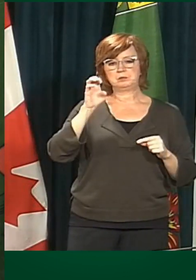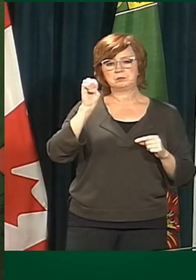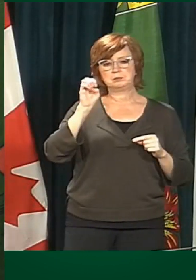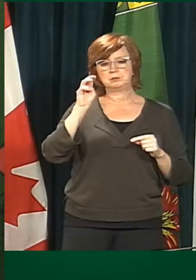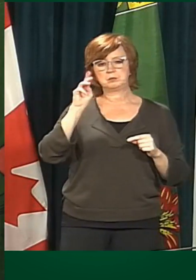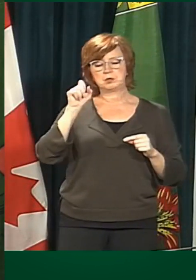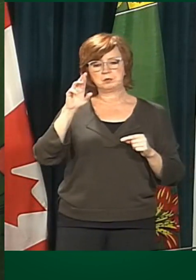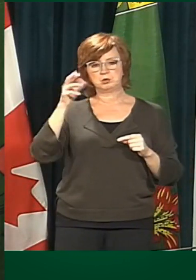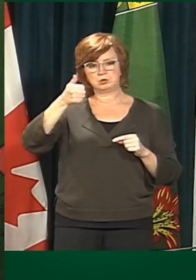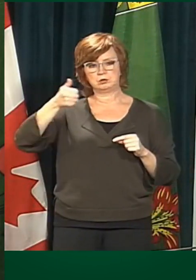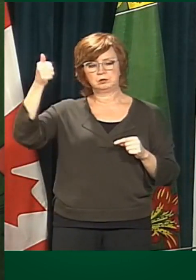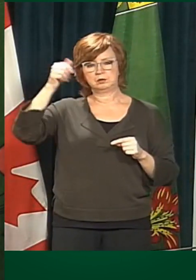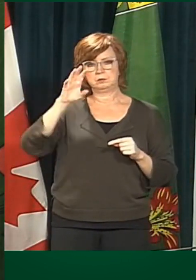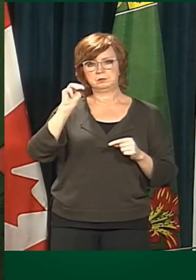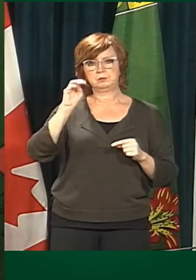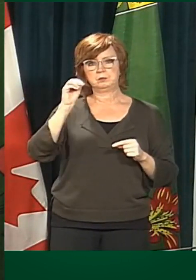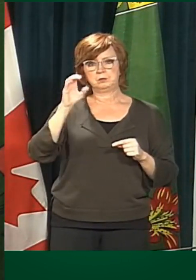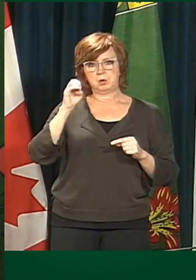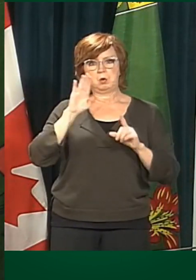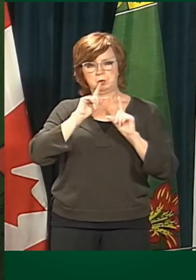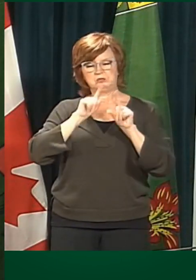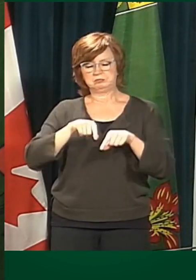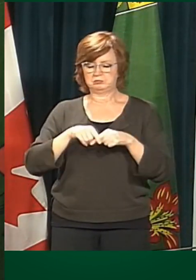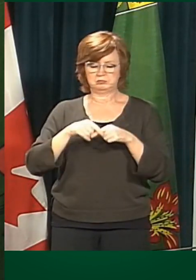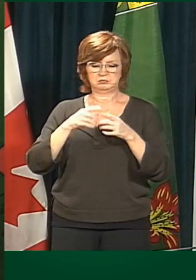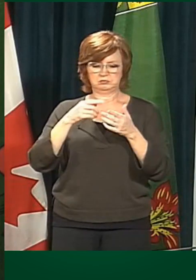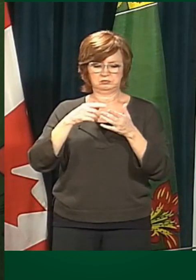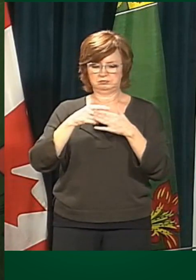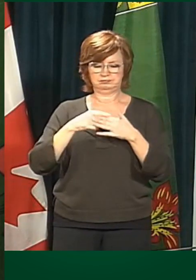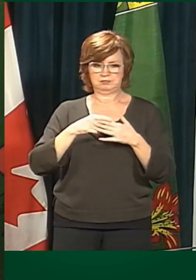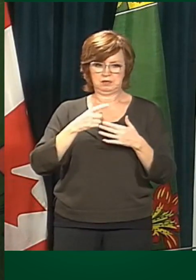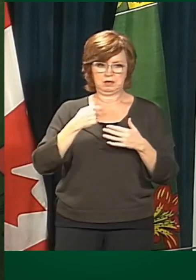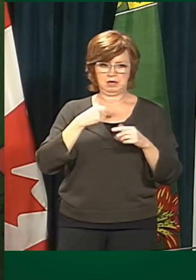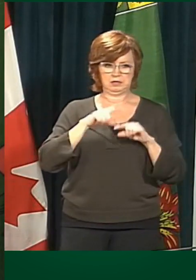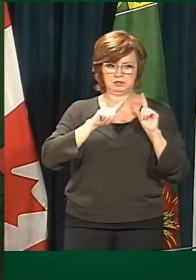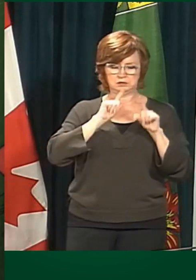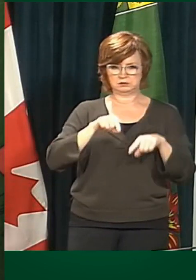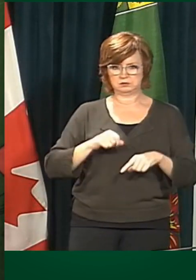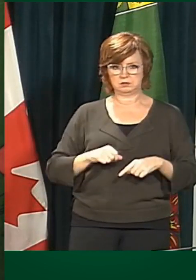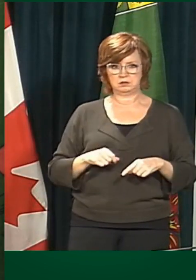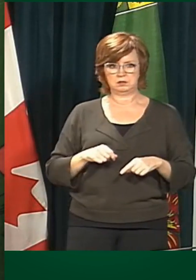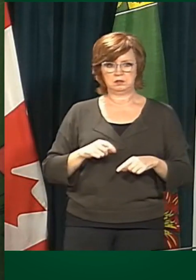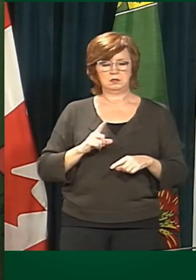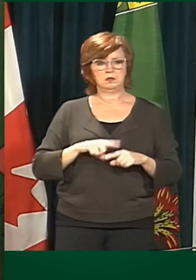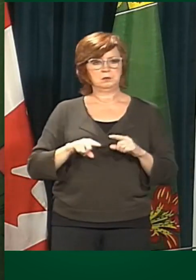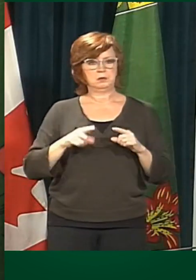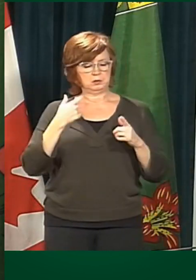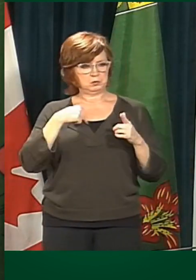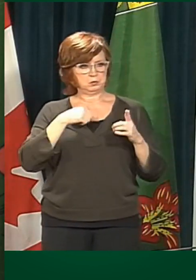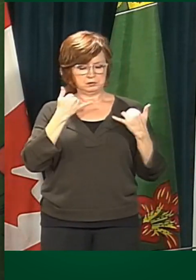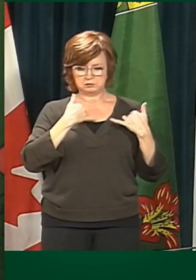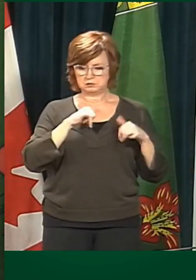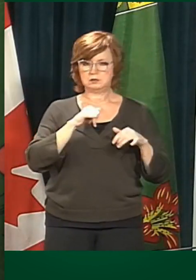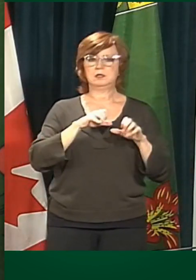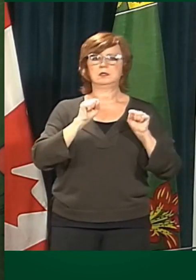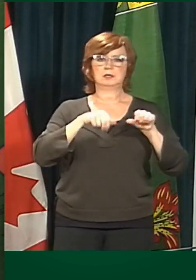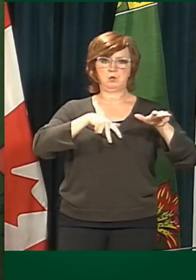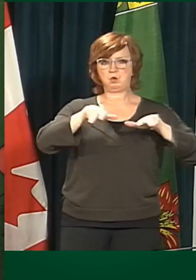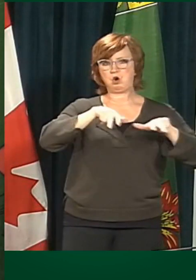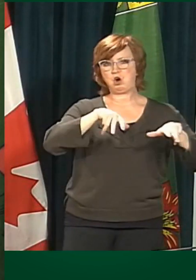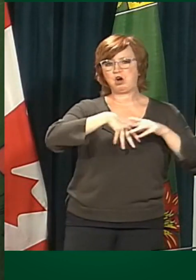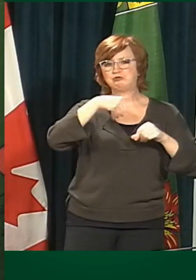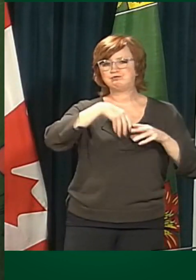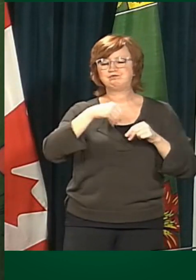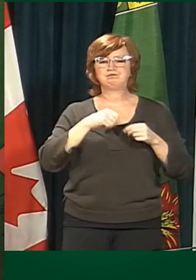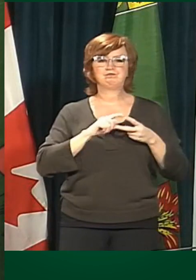to recognize, like I said earlier, that obviously, we are allowed to take solitary walks. We are allowed to go out and